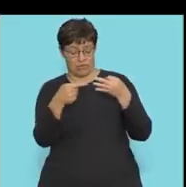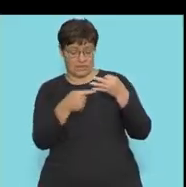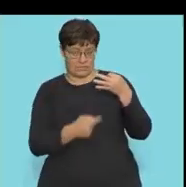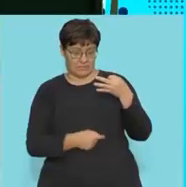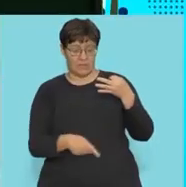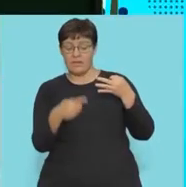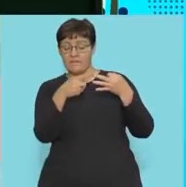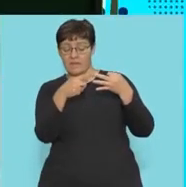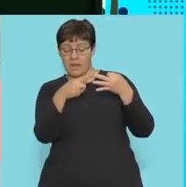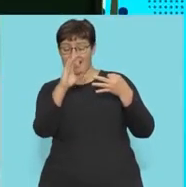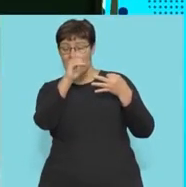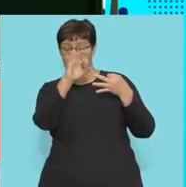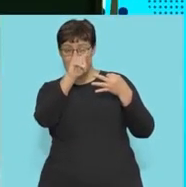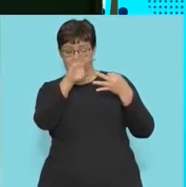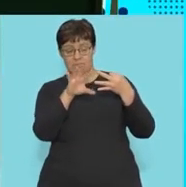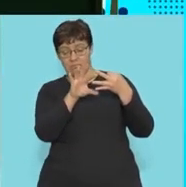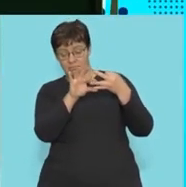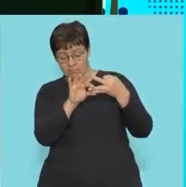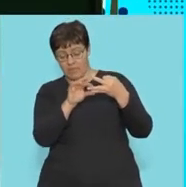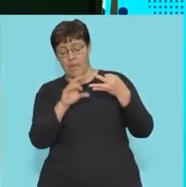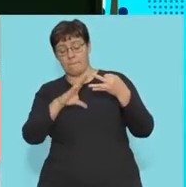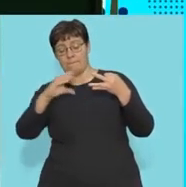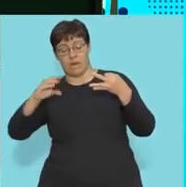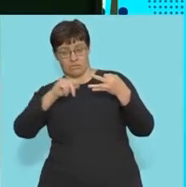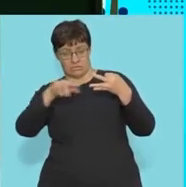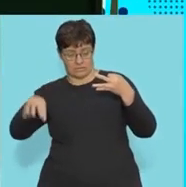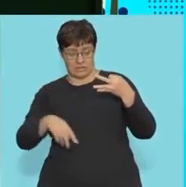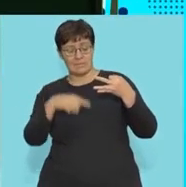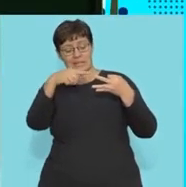stages. The first stage happens in the cytoplasm, which is called